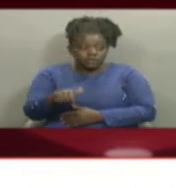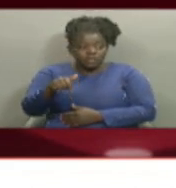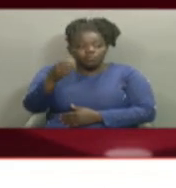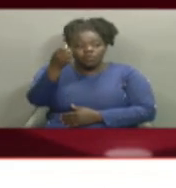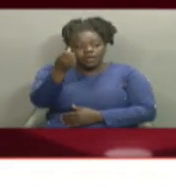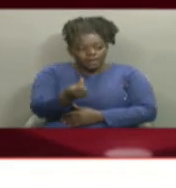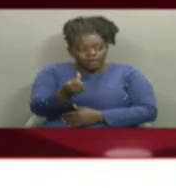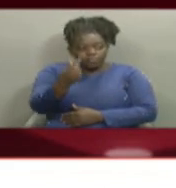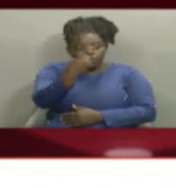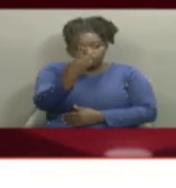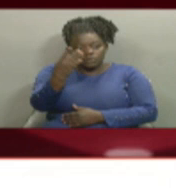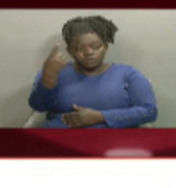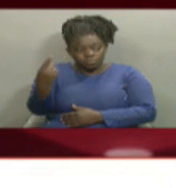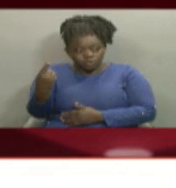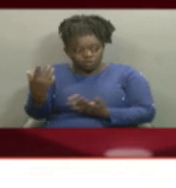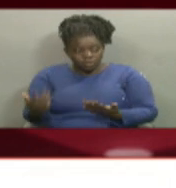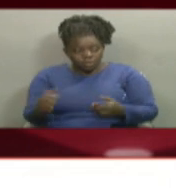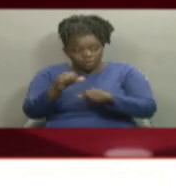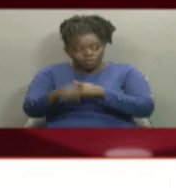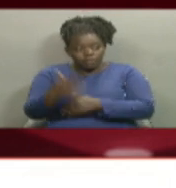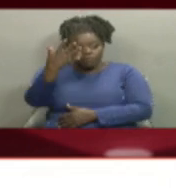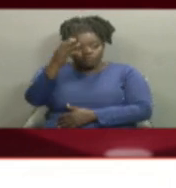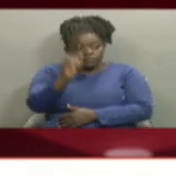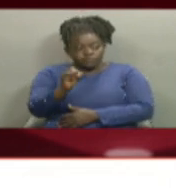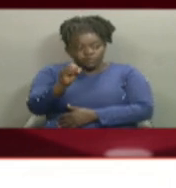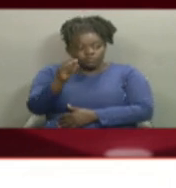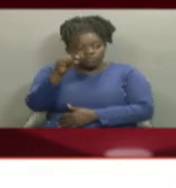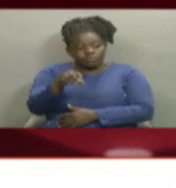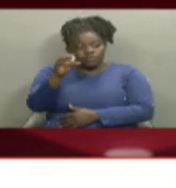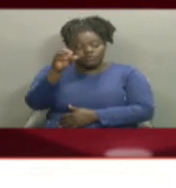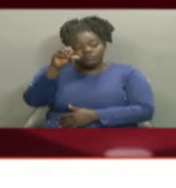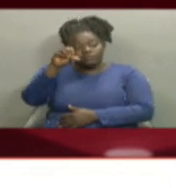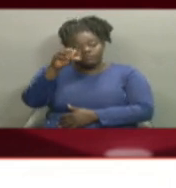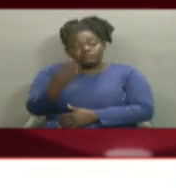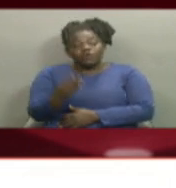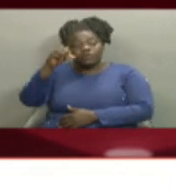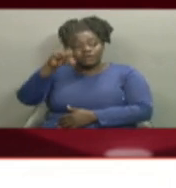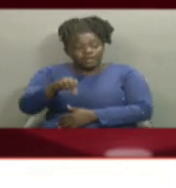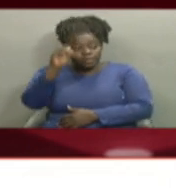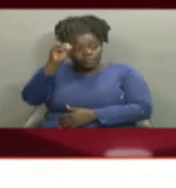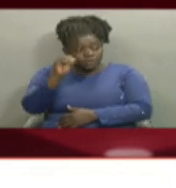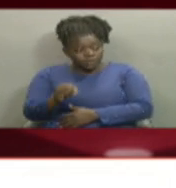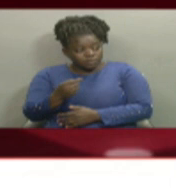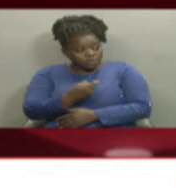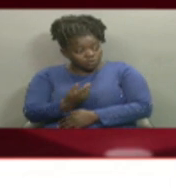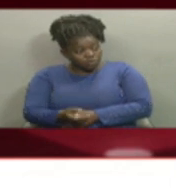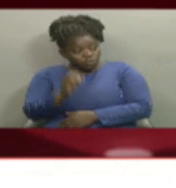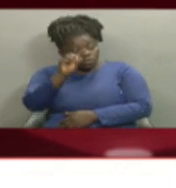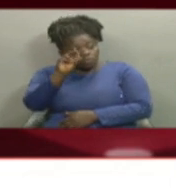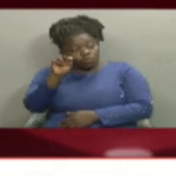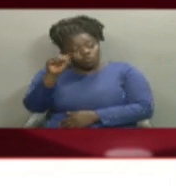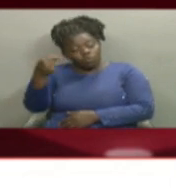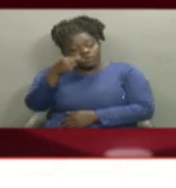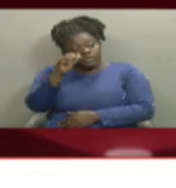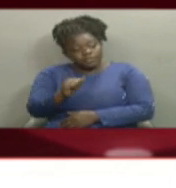mukakaaga mu 14 nga bye bitundu 5 n'obutundu 49 ku buli 10. Raila Amolo Odinga owazimio